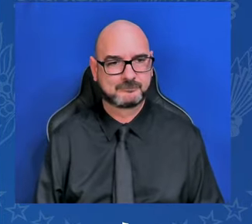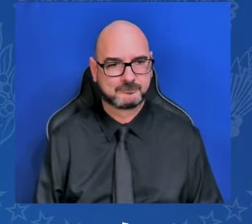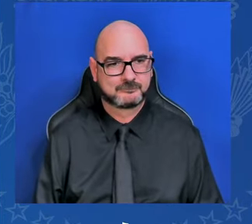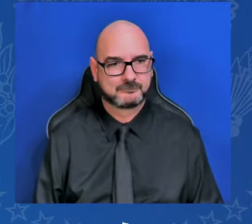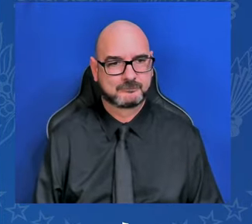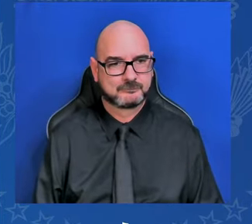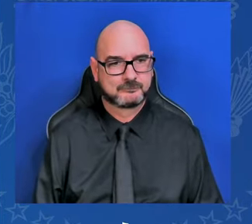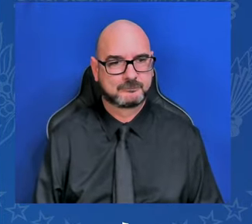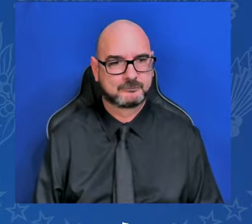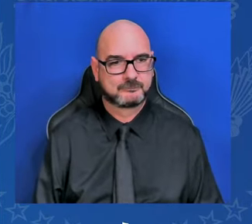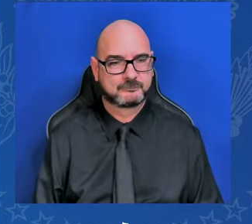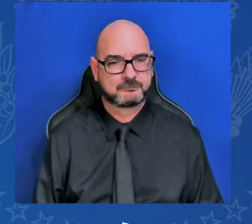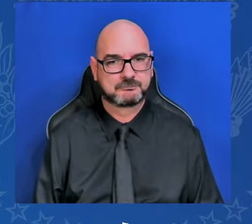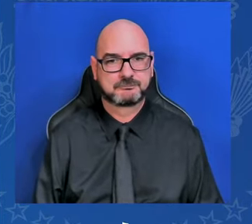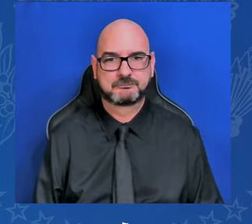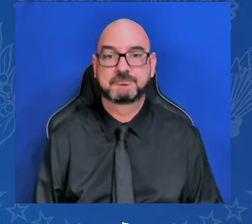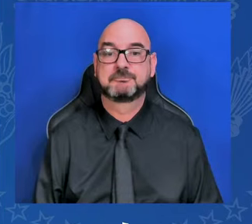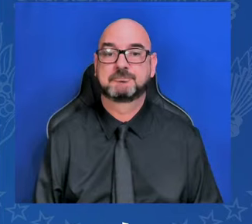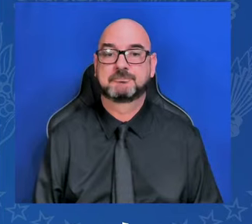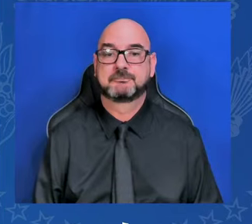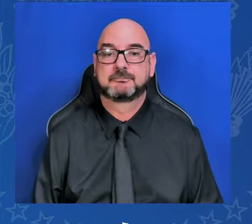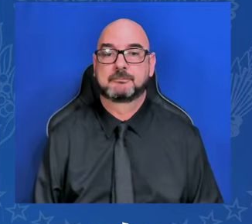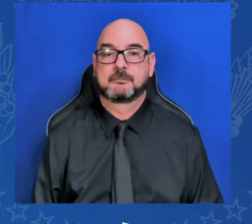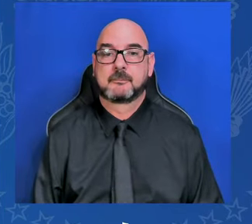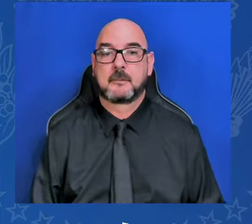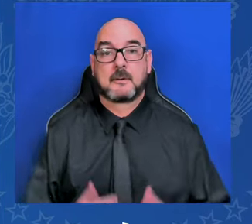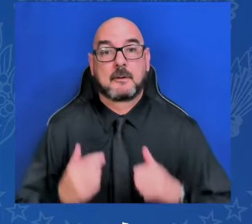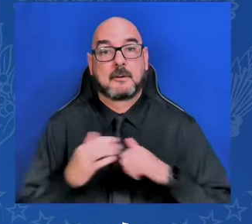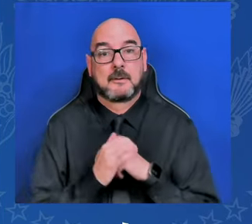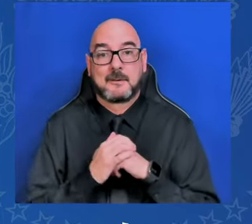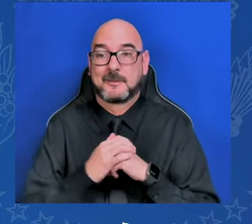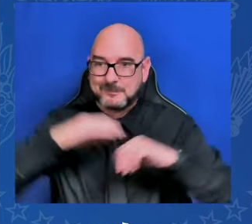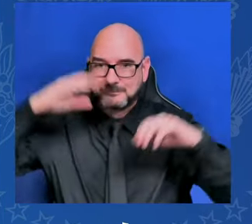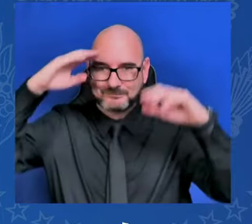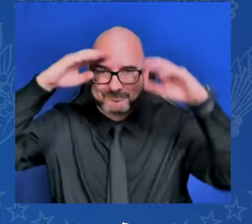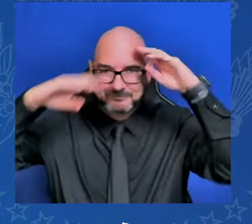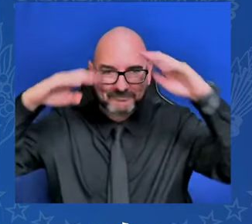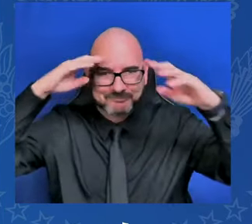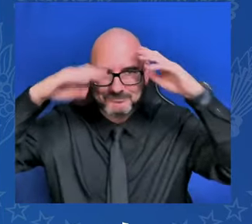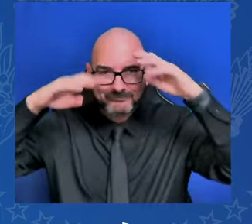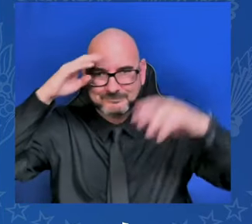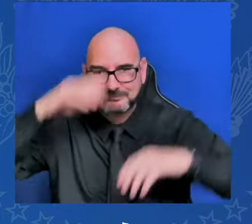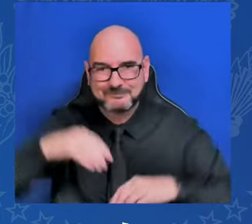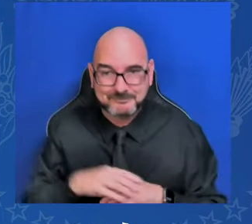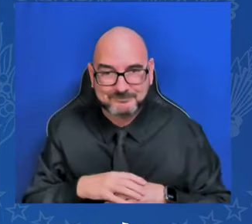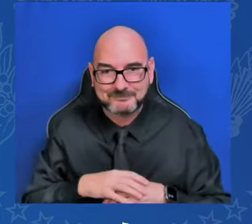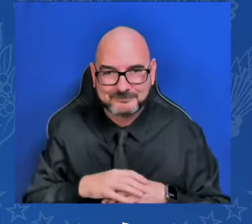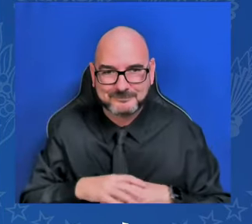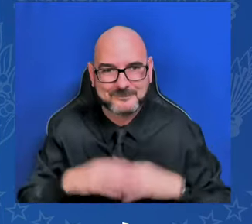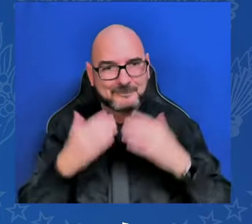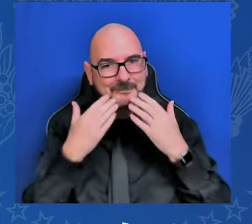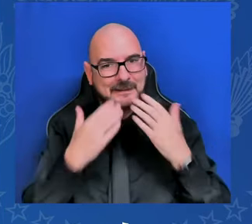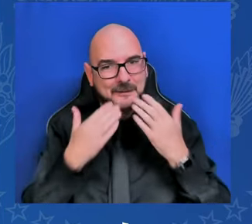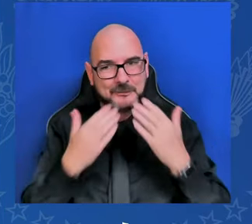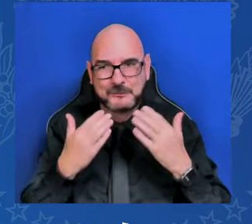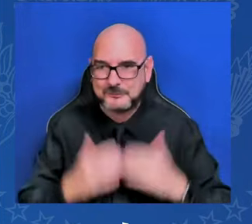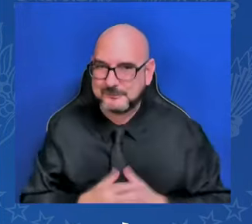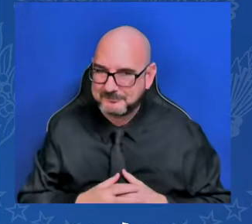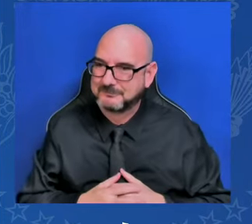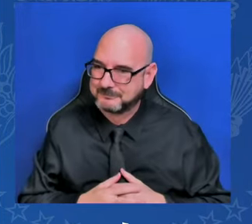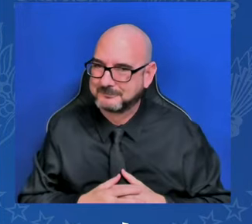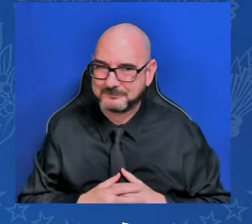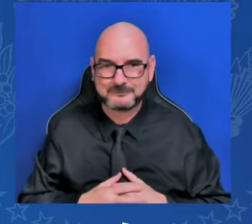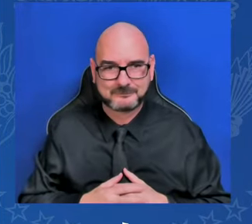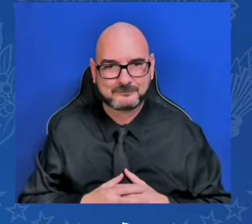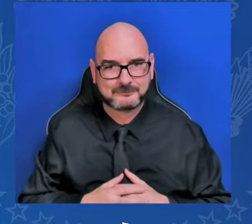Hello, hello. Thank you so much, colleagues. It is unquestioned that the reason House Democrats have